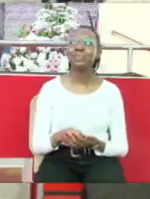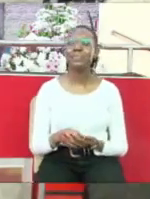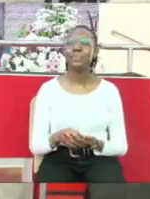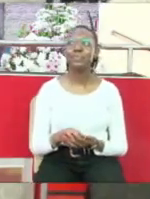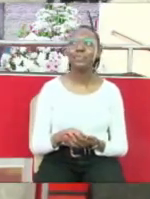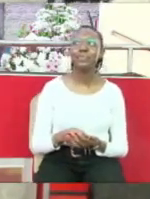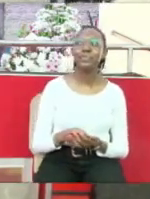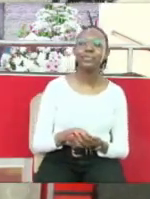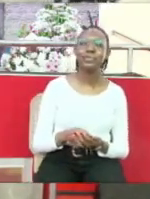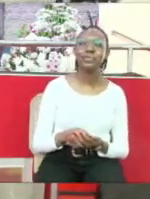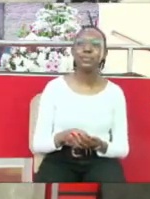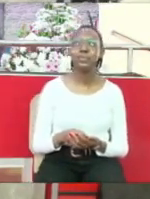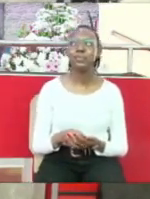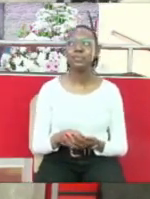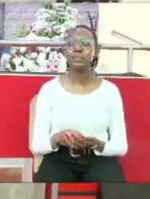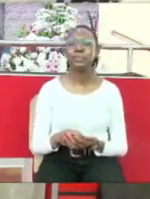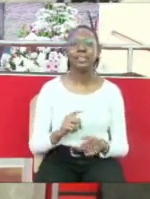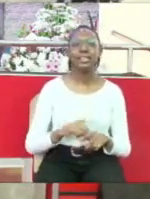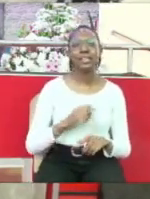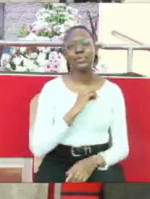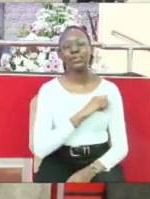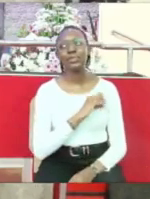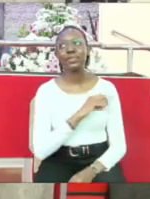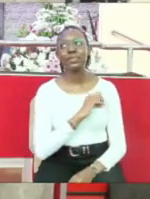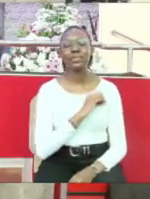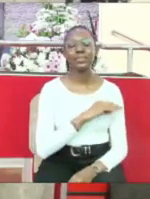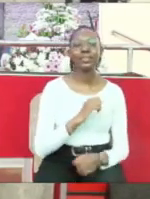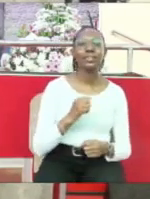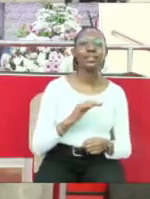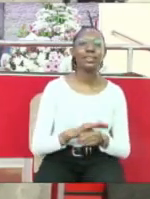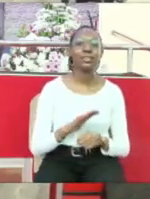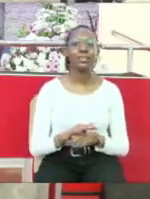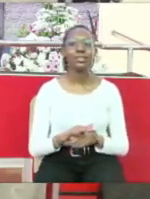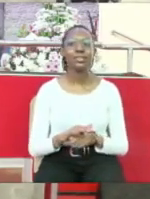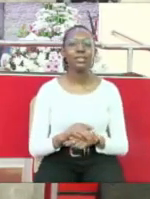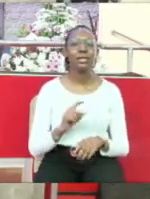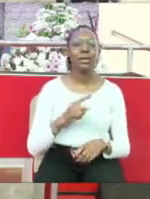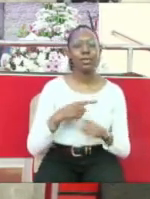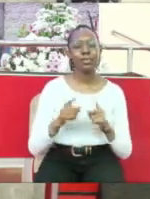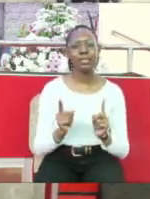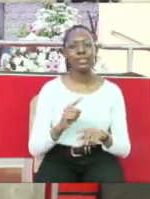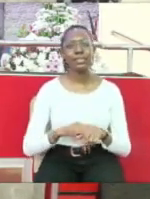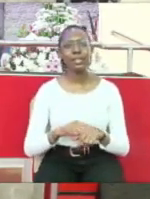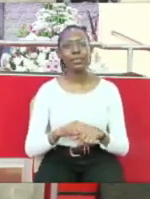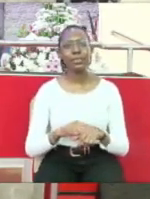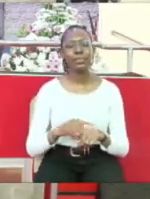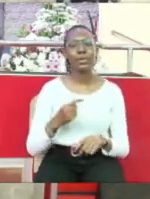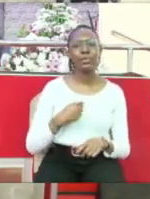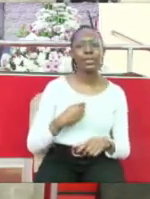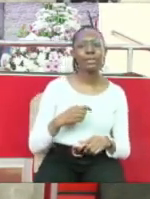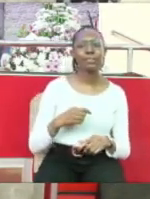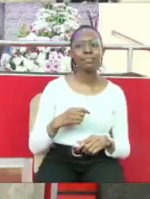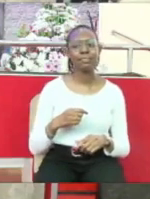sick immediately, so it was scary. Kwa hivyo ilikuwa inaogofya. But when it went, lakini ilipoisha. Because finally it went.